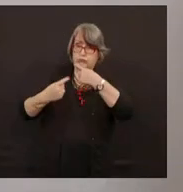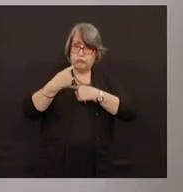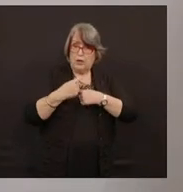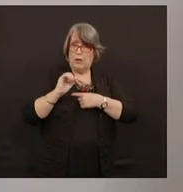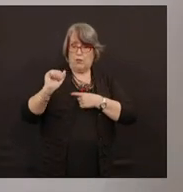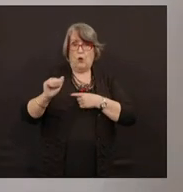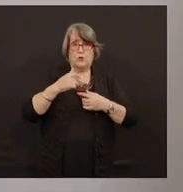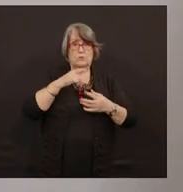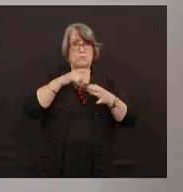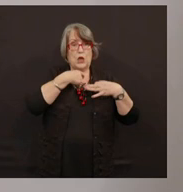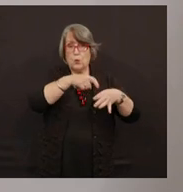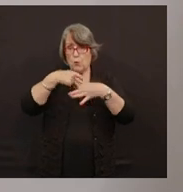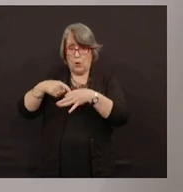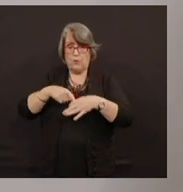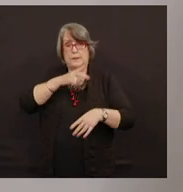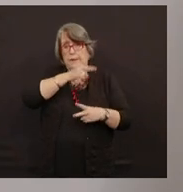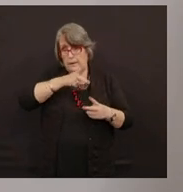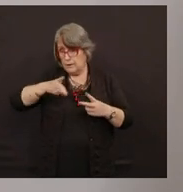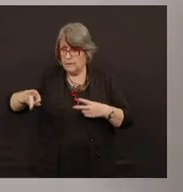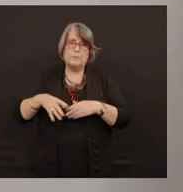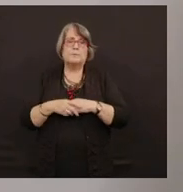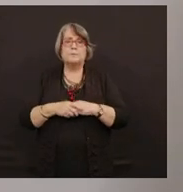those inquiries again and again.